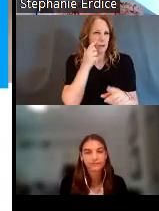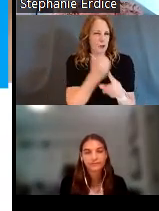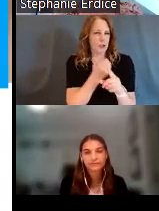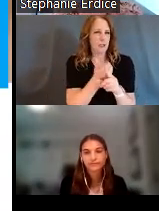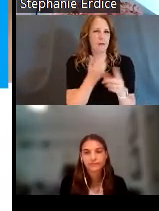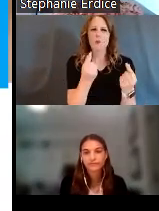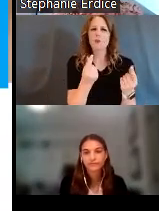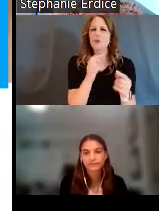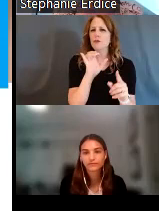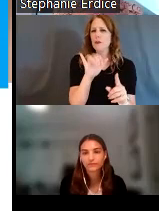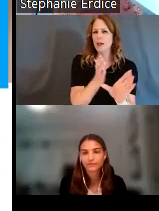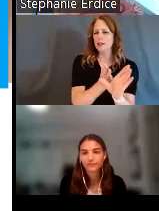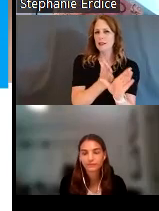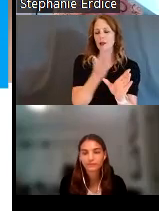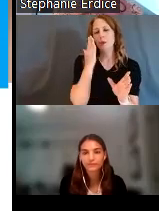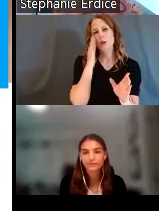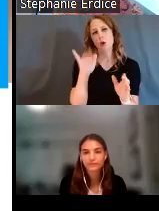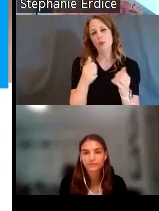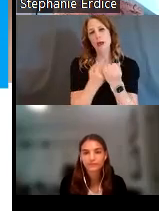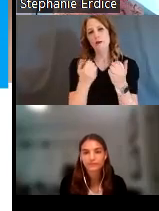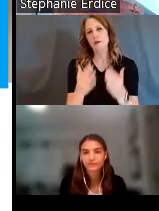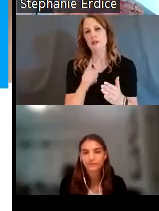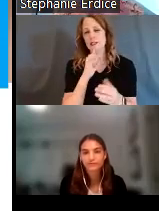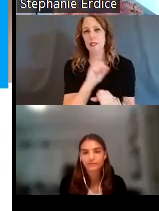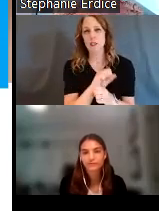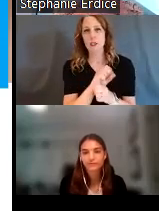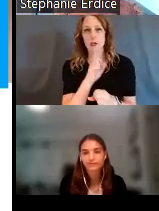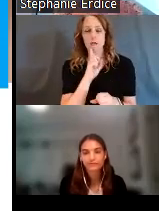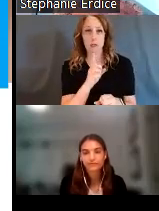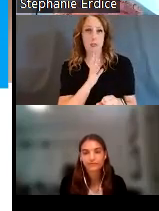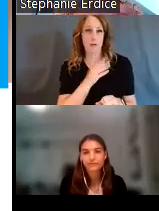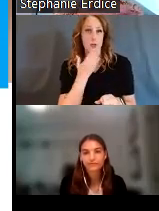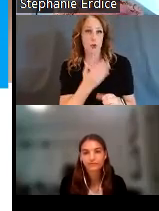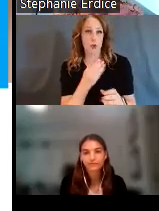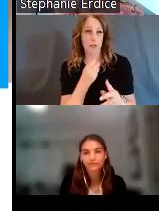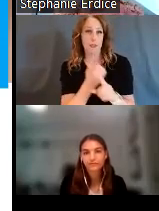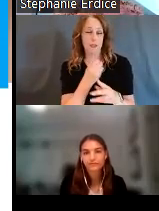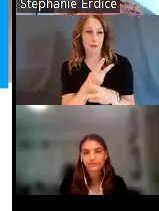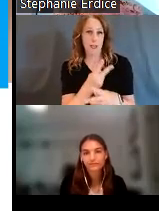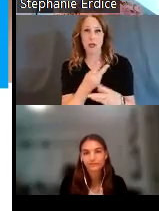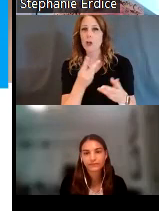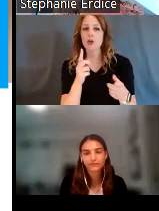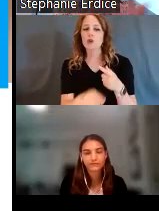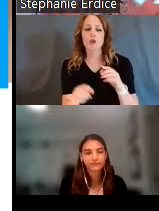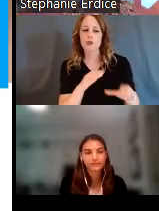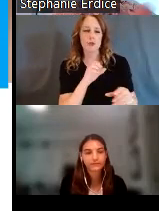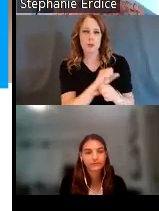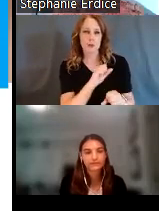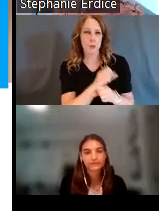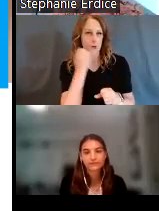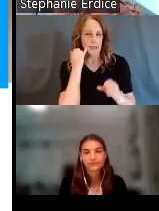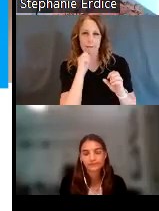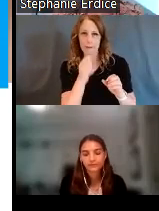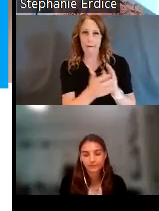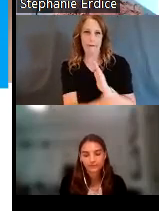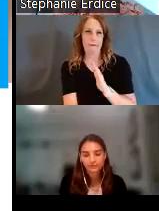we know that advocates are actually really great at self-care. You wouldn't be able to do this work without it. So that's